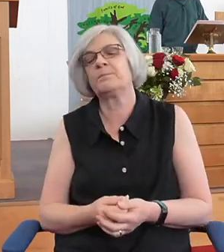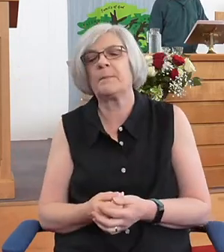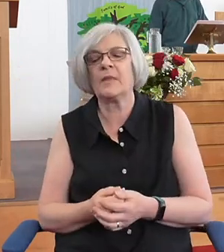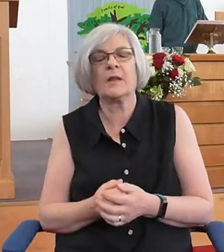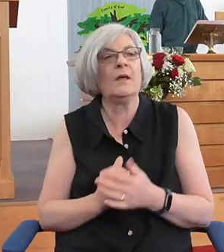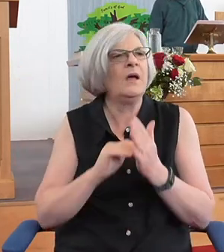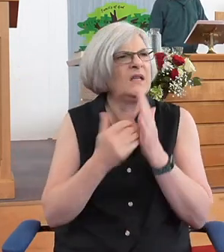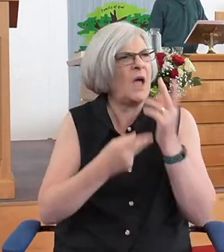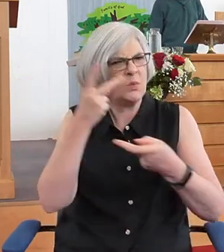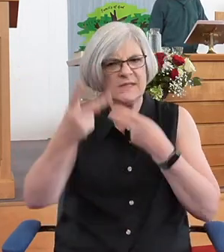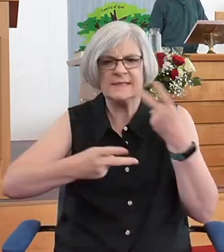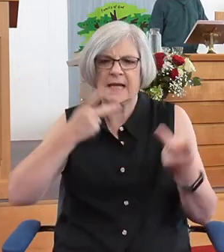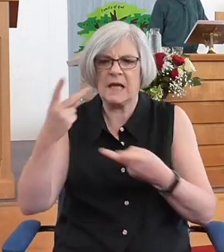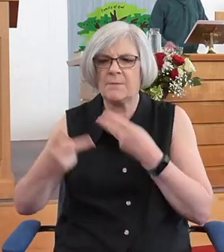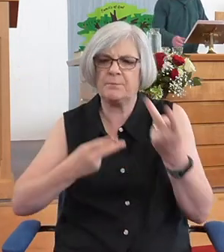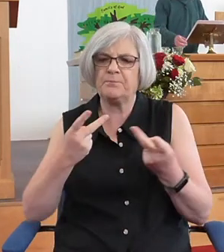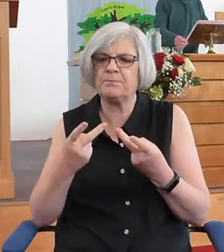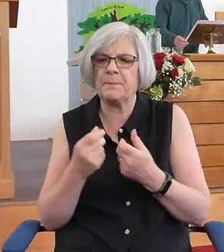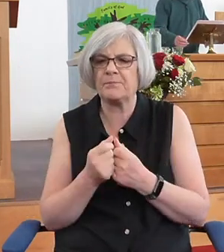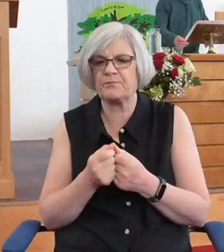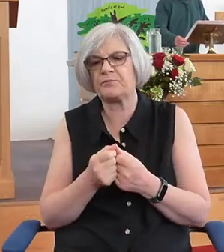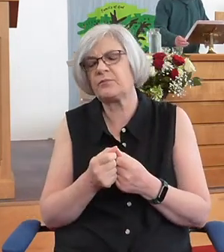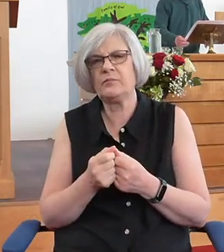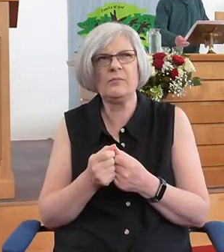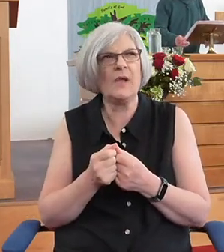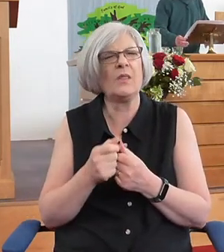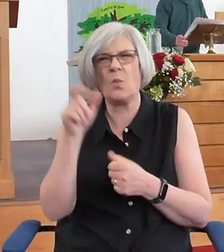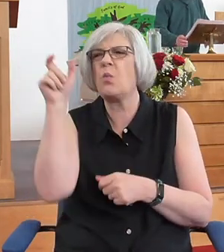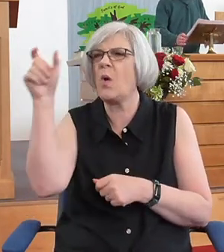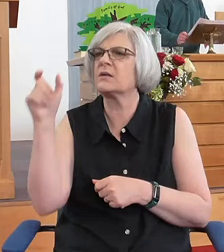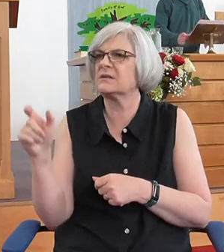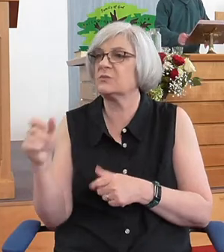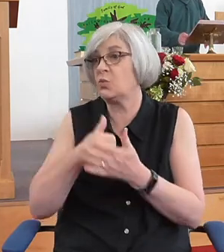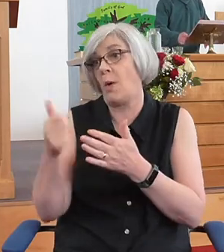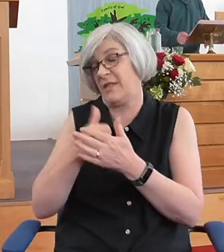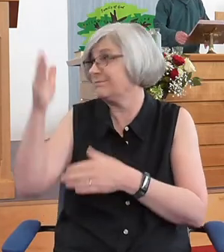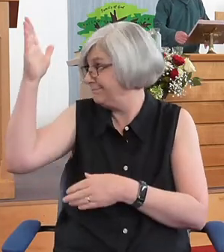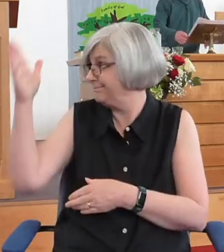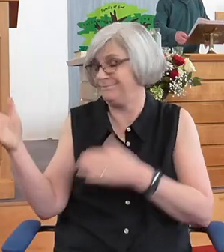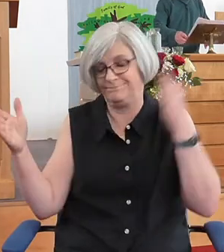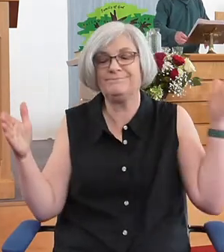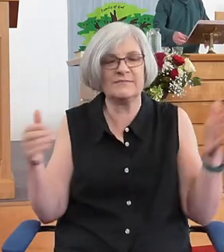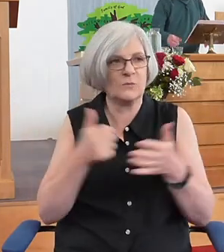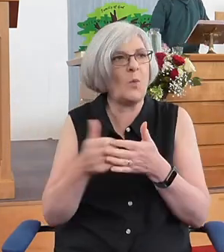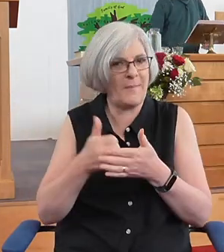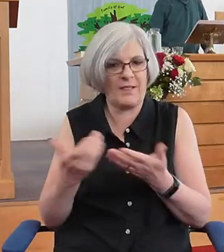sing together, and the words, as usual, will be on the screens.